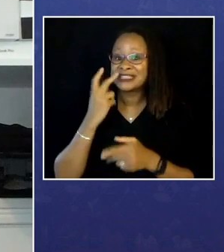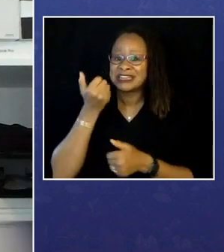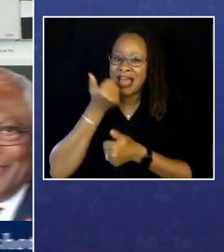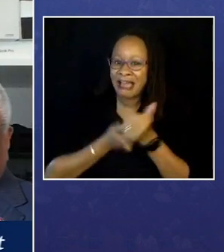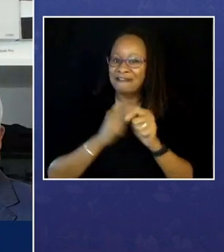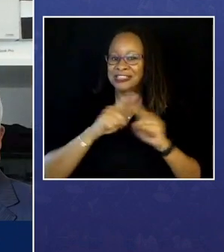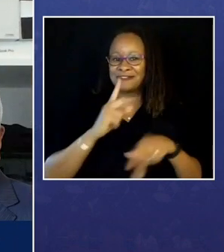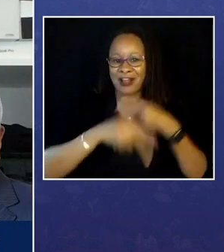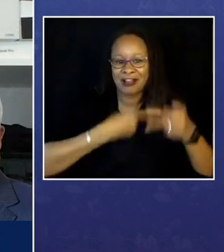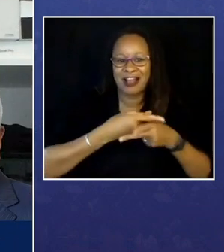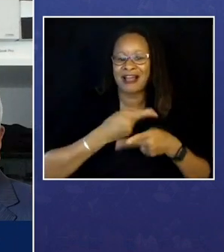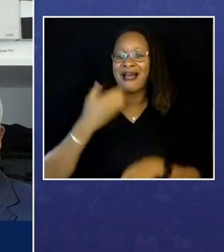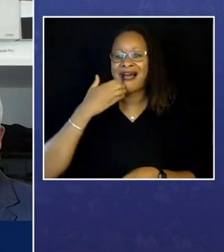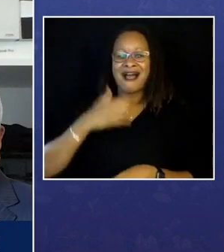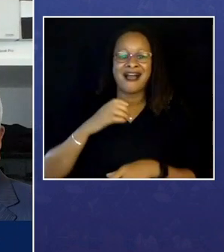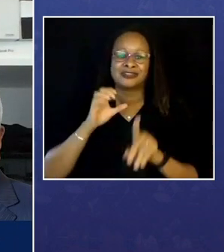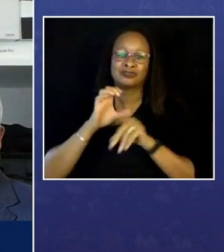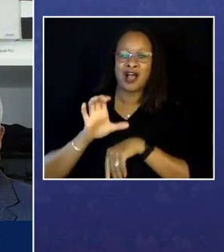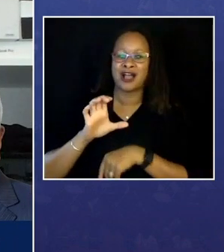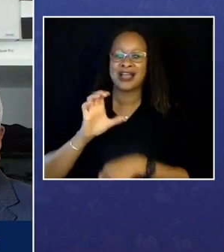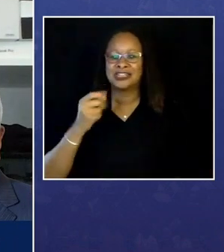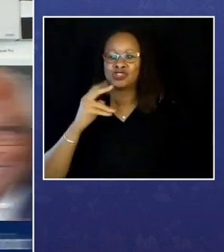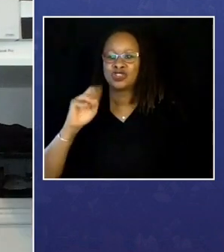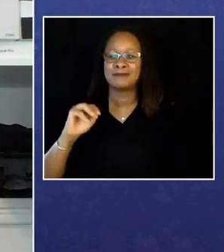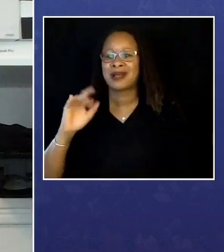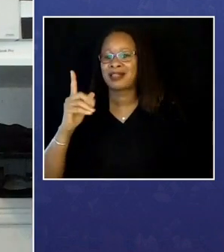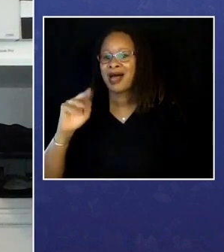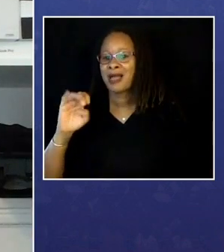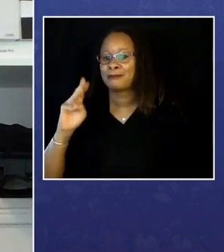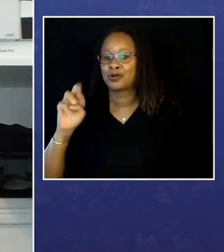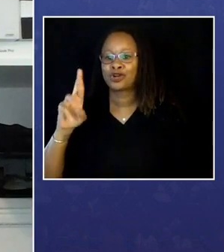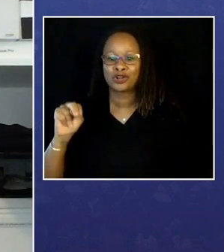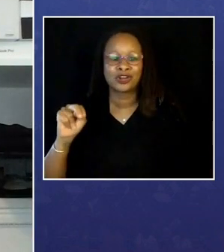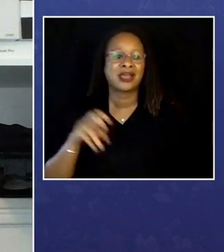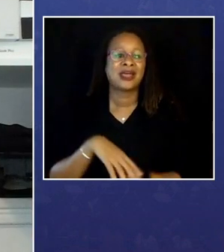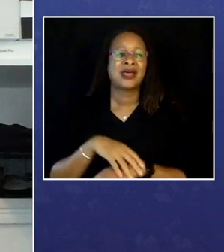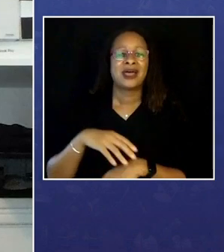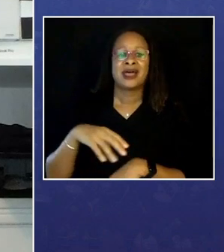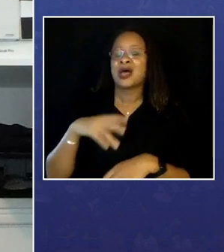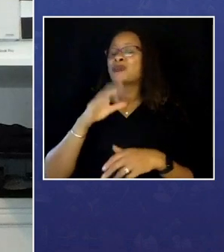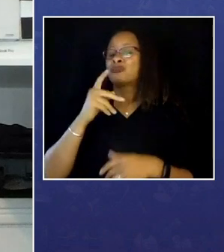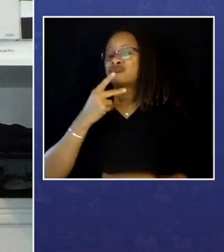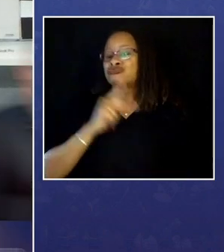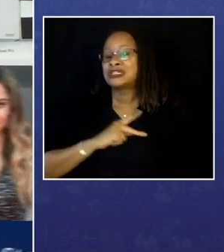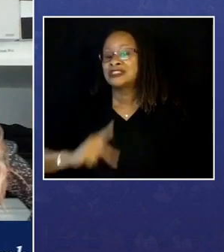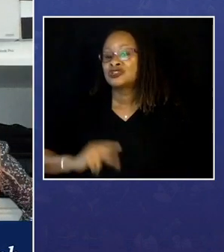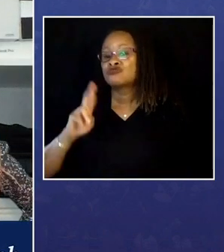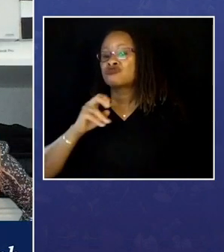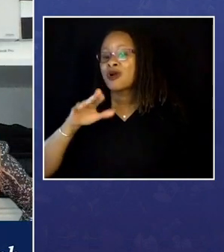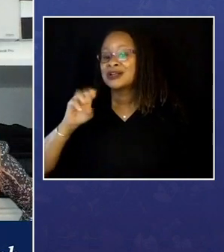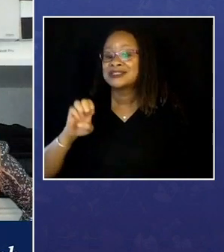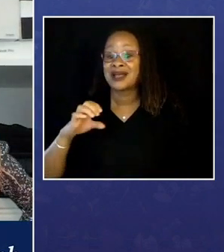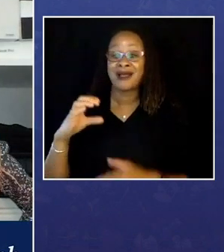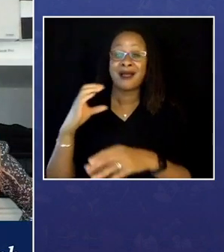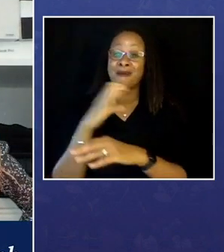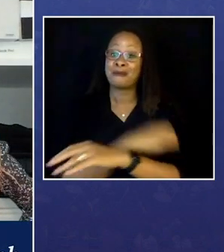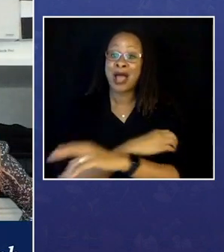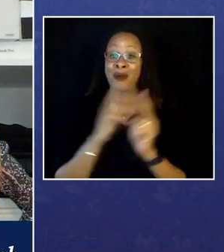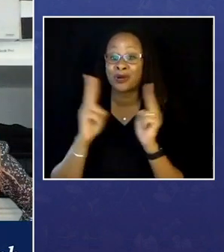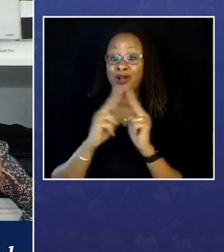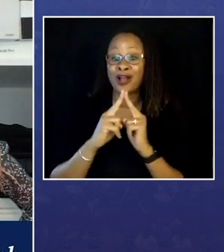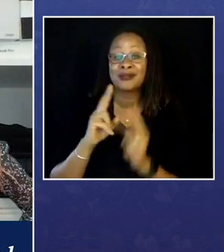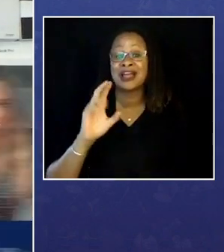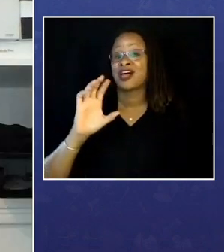every archetype. The hotshot influencer Jim Clyburn, the romantic Prince Royce, the power couple Steph